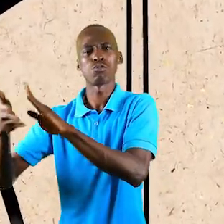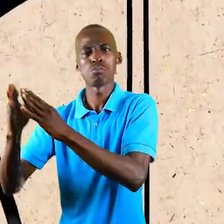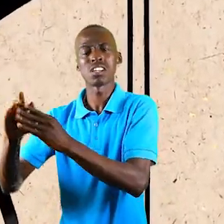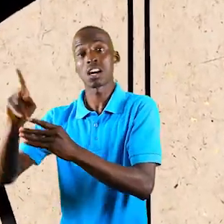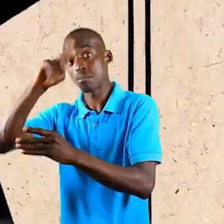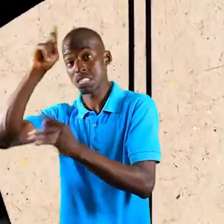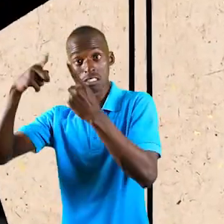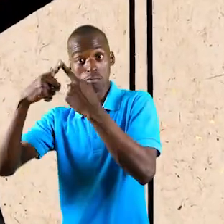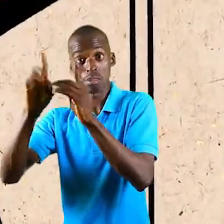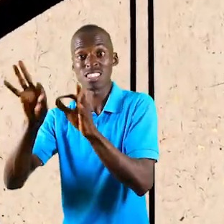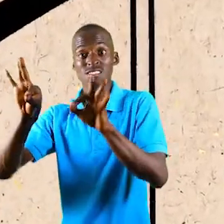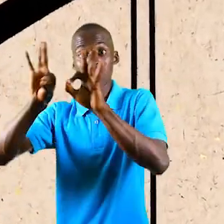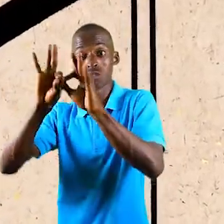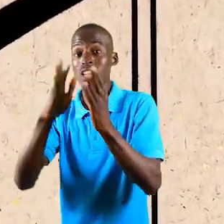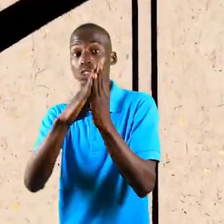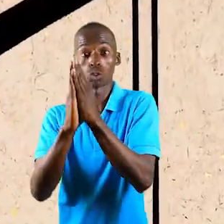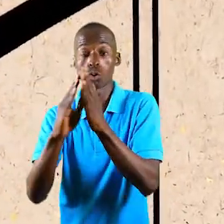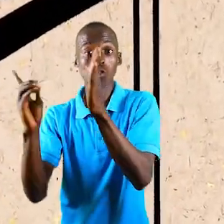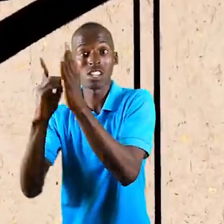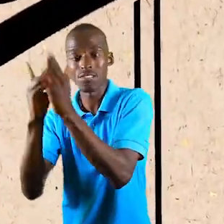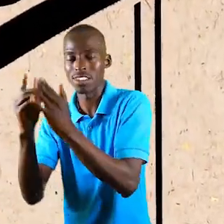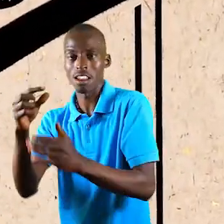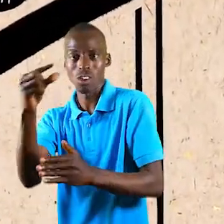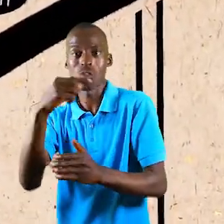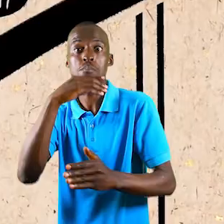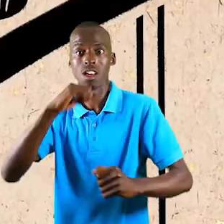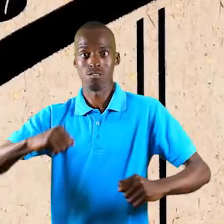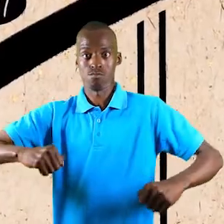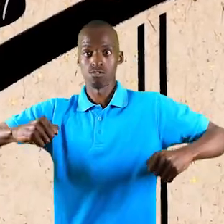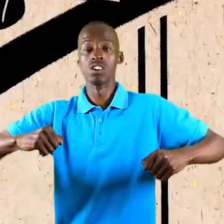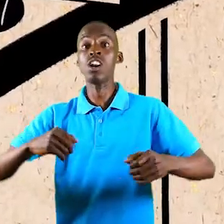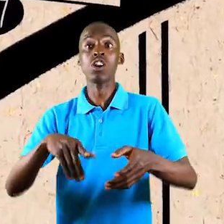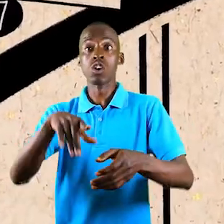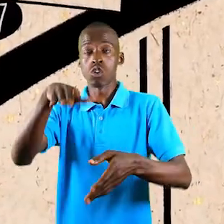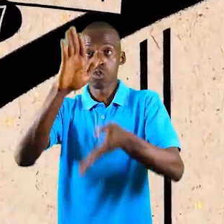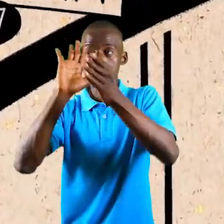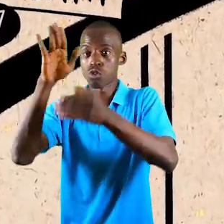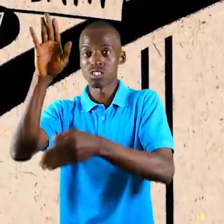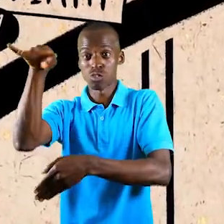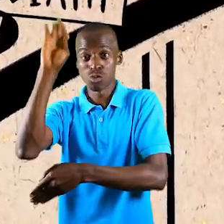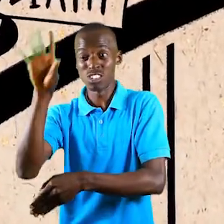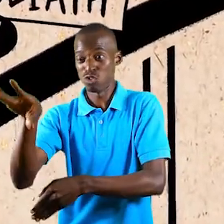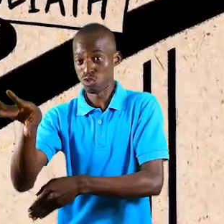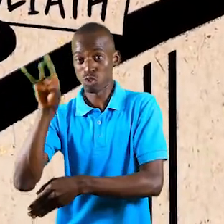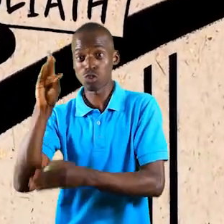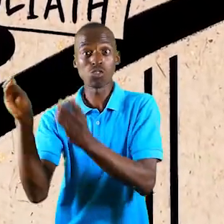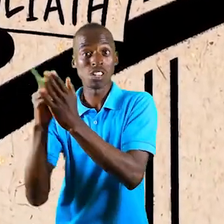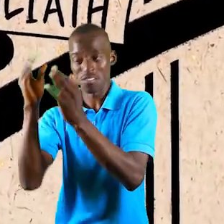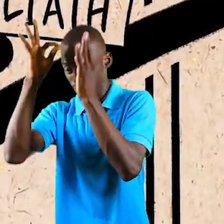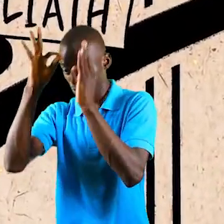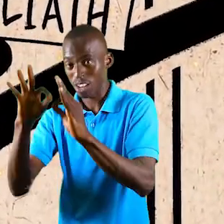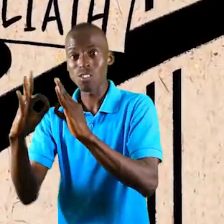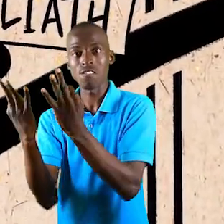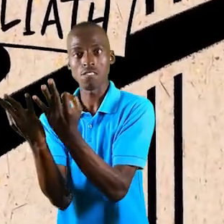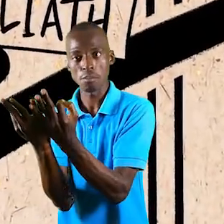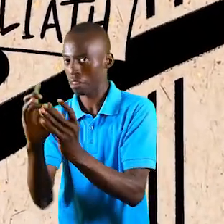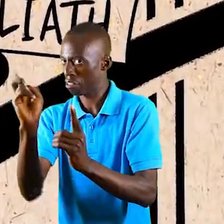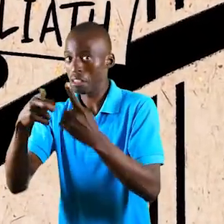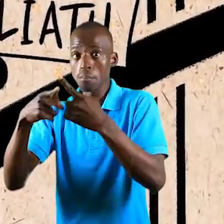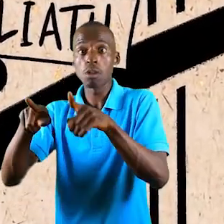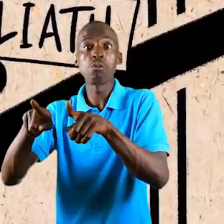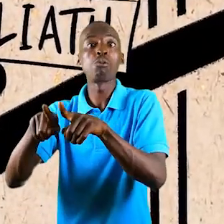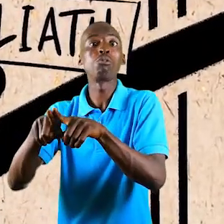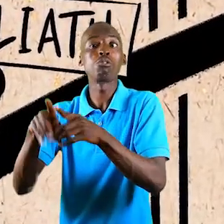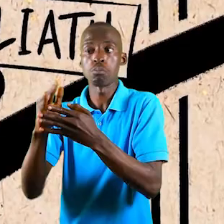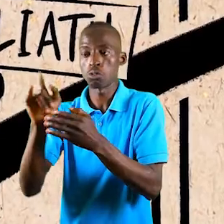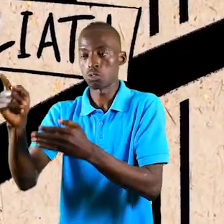king, but the famous story of David and Goliath shows that God's choice of David is not based on his family status, but